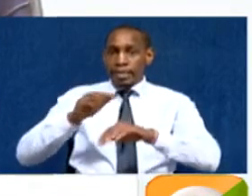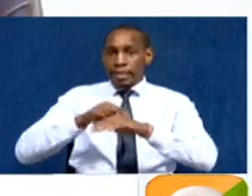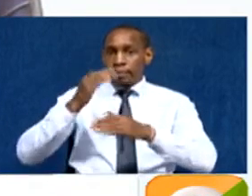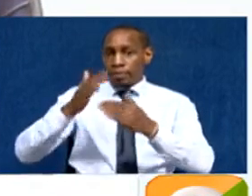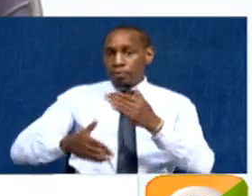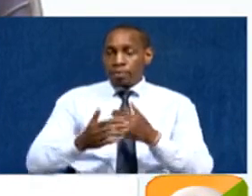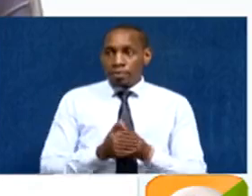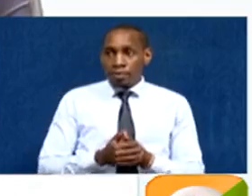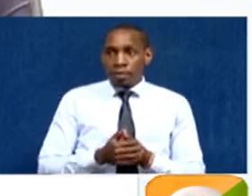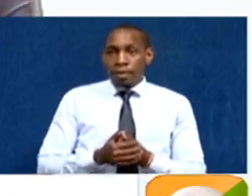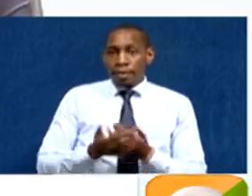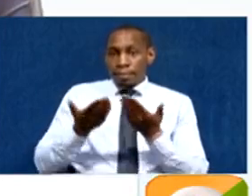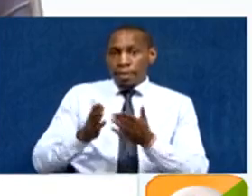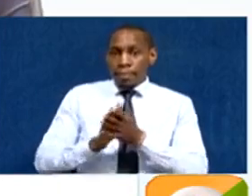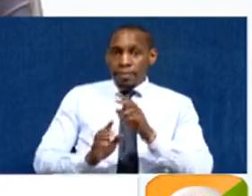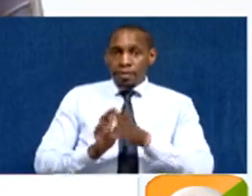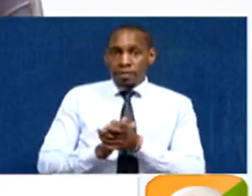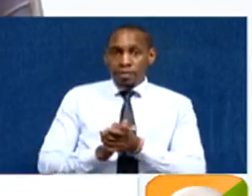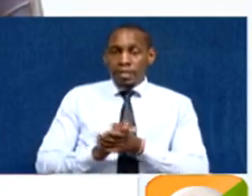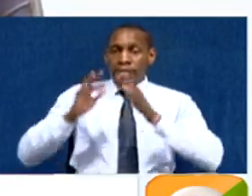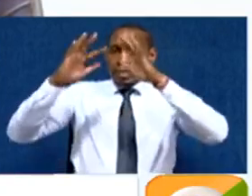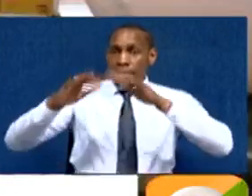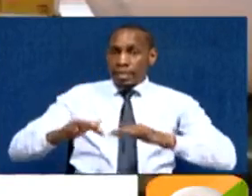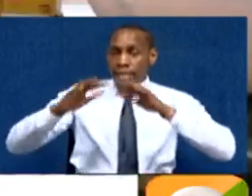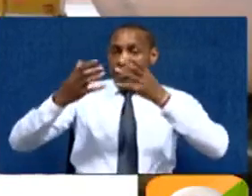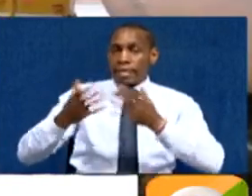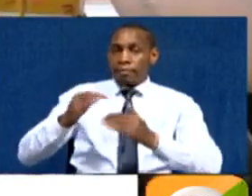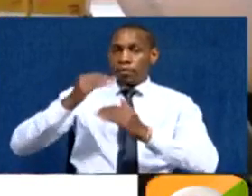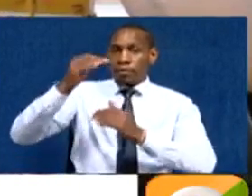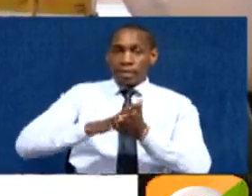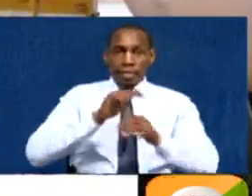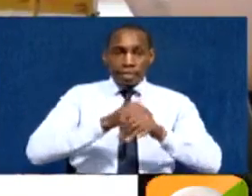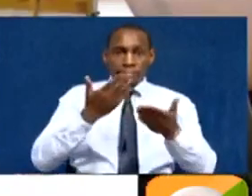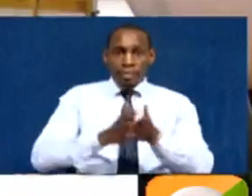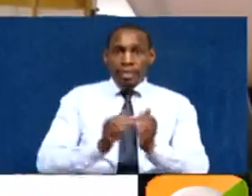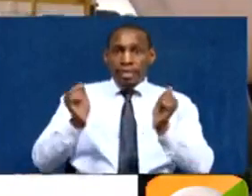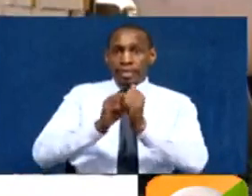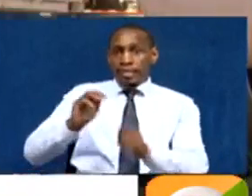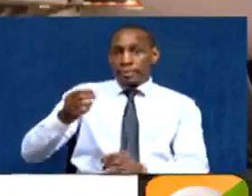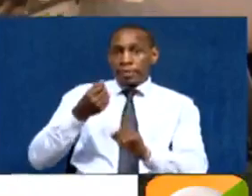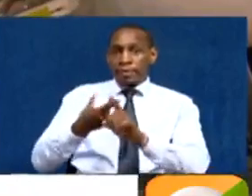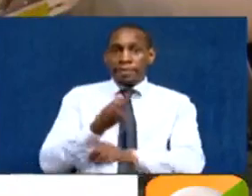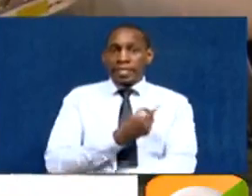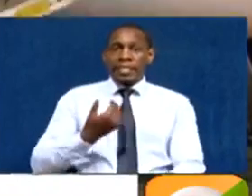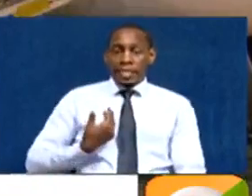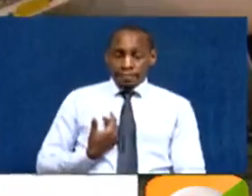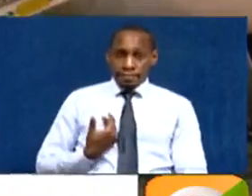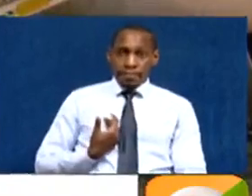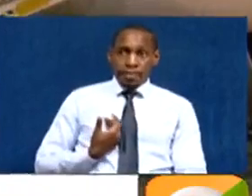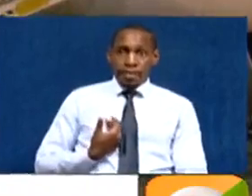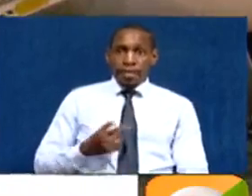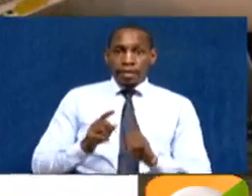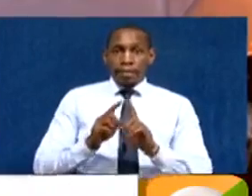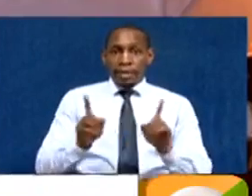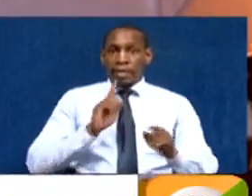ended. It could even come with a more force in future. Currently, there are 10 million doses of vaccine in the country.